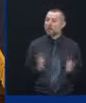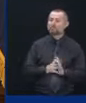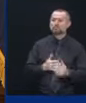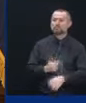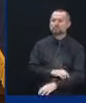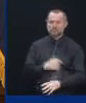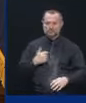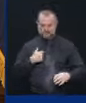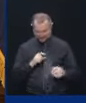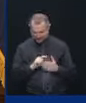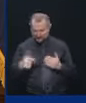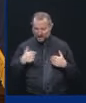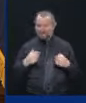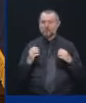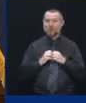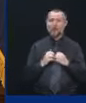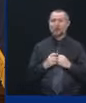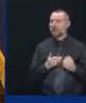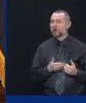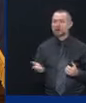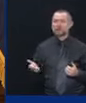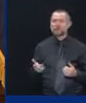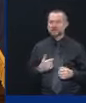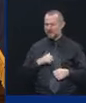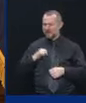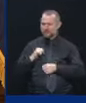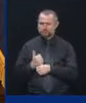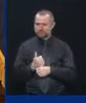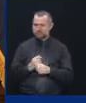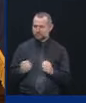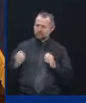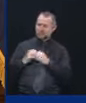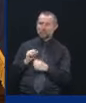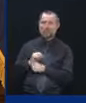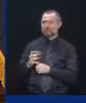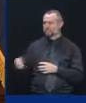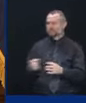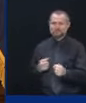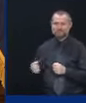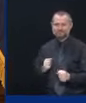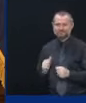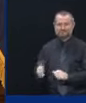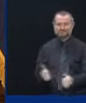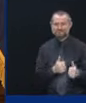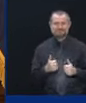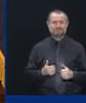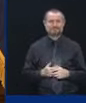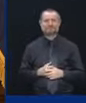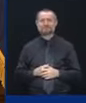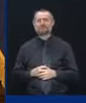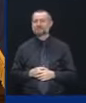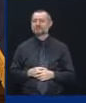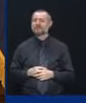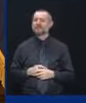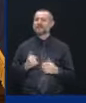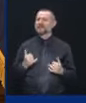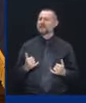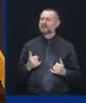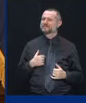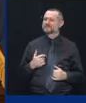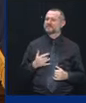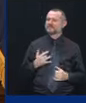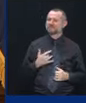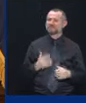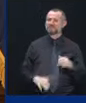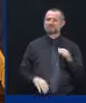available, and we added restaurant workers. We are now, I believe, at our max on